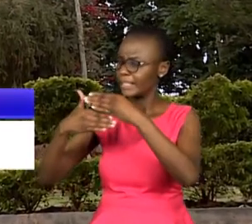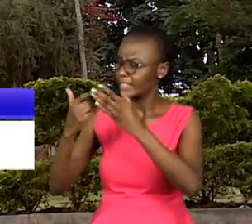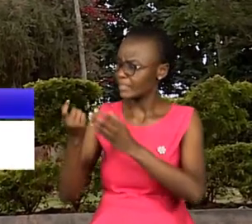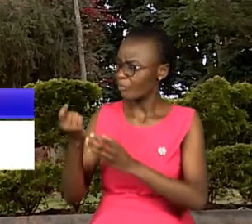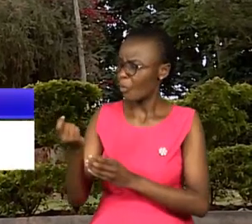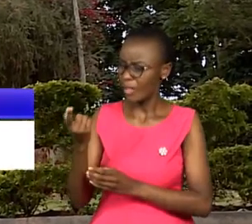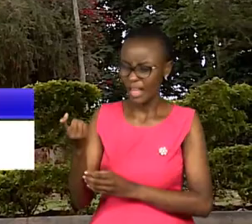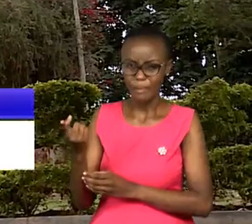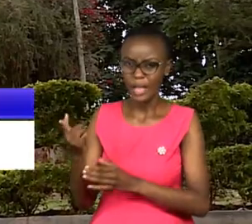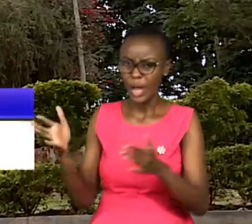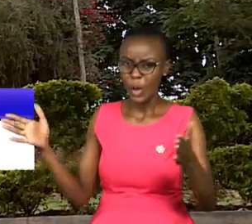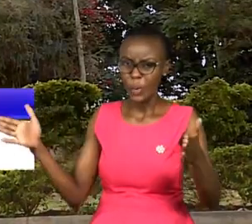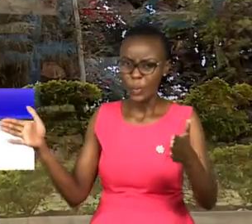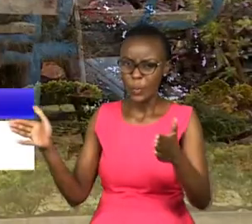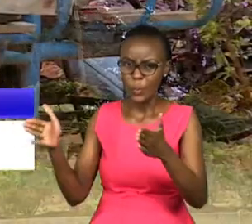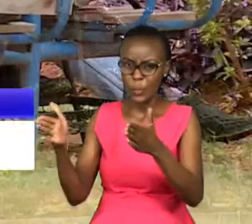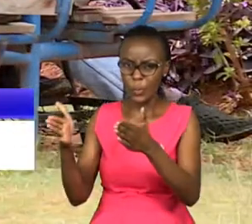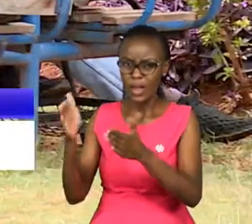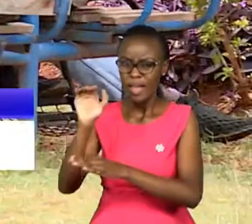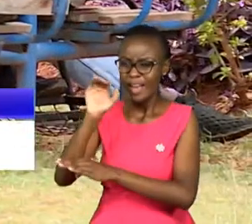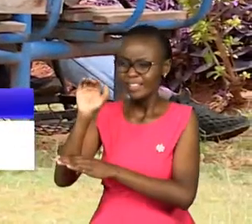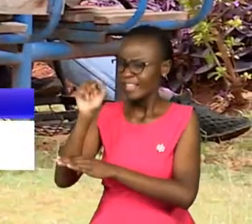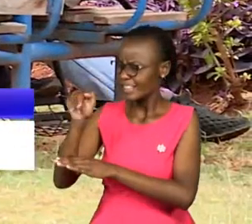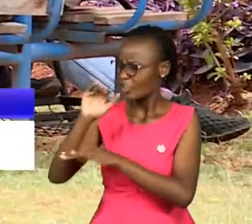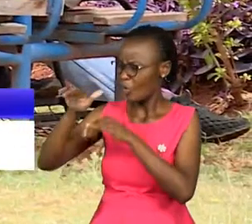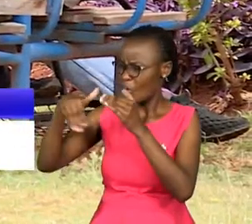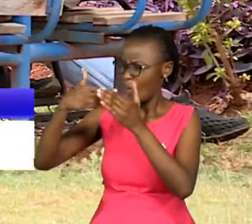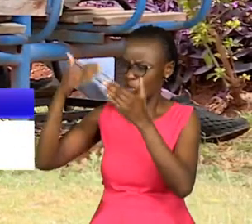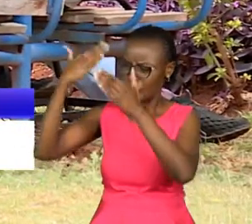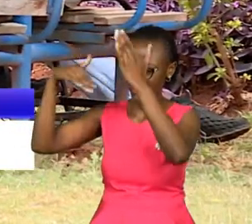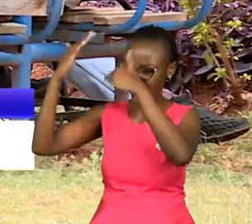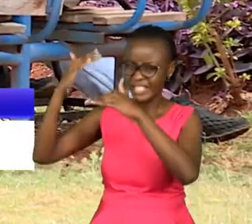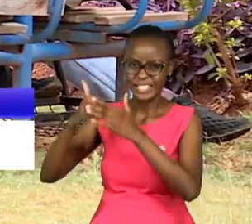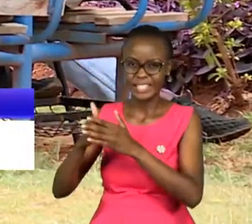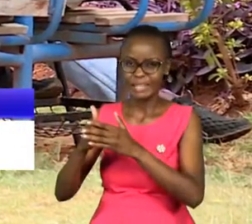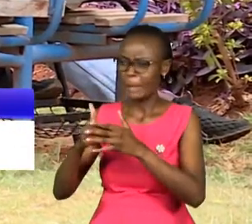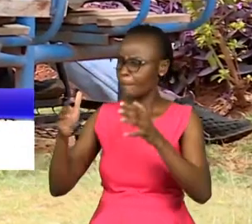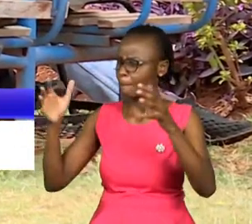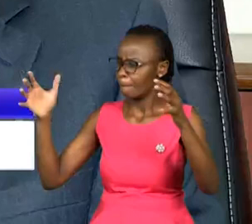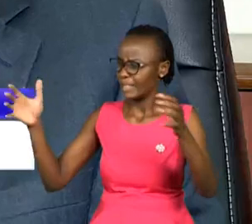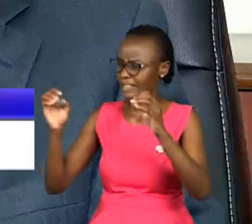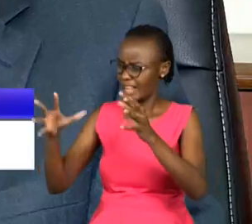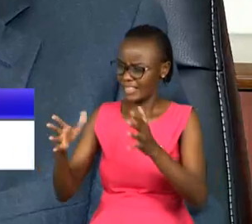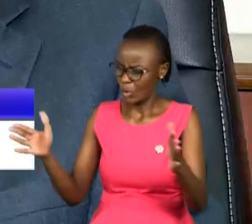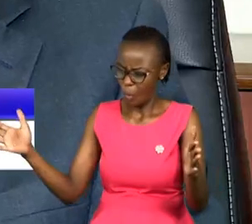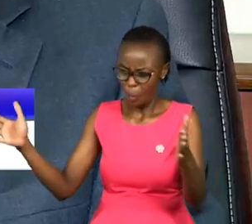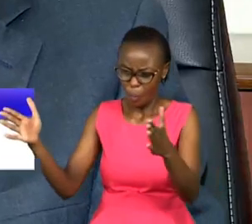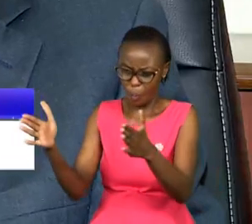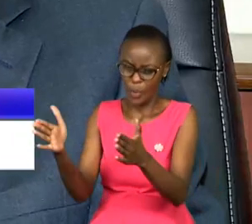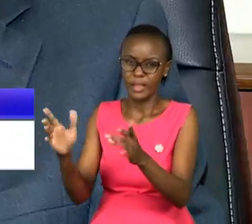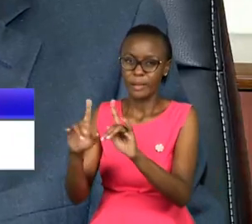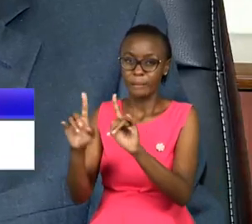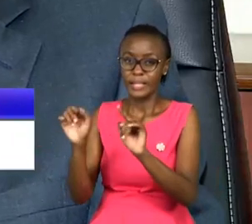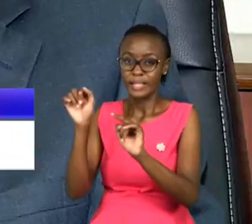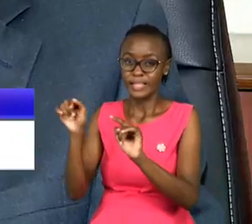and I was asking, is that the entire university? Yeah, that was a bit of a shock, but that makes